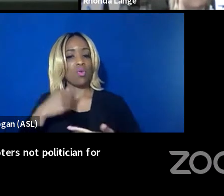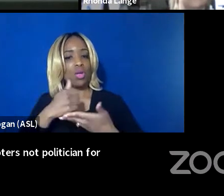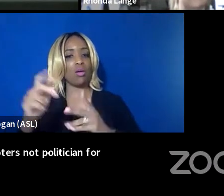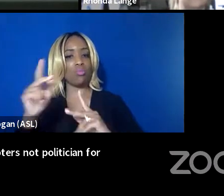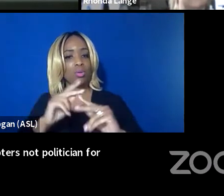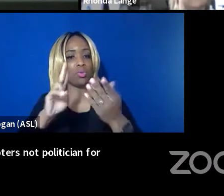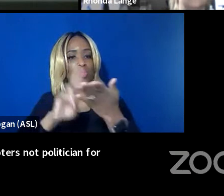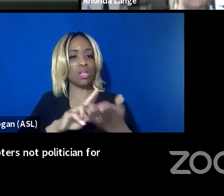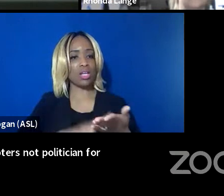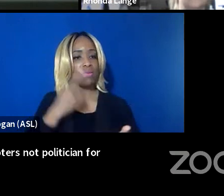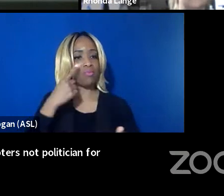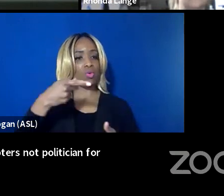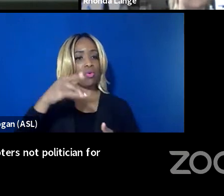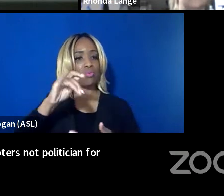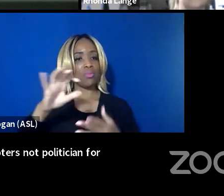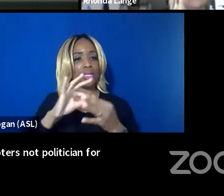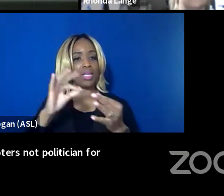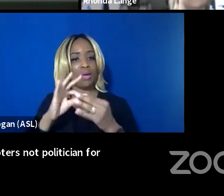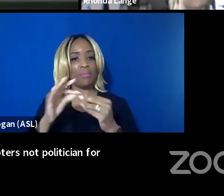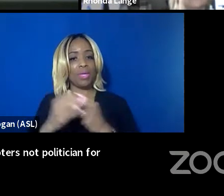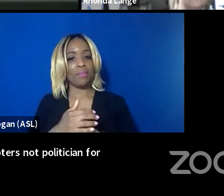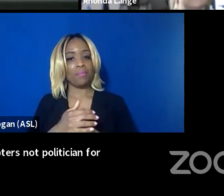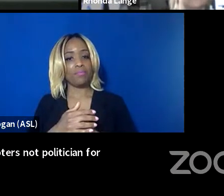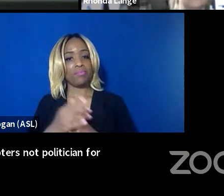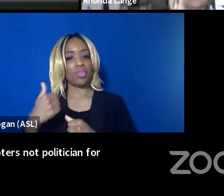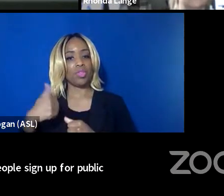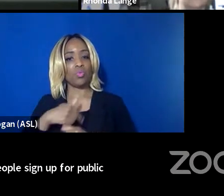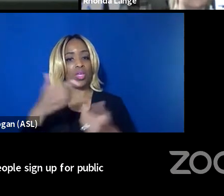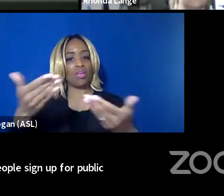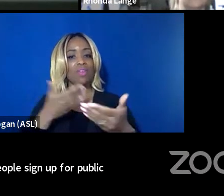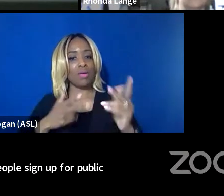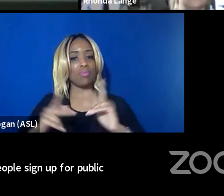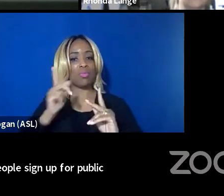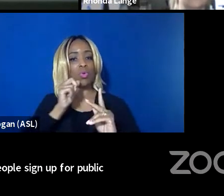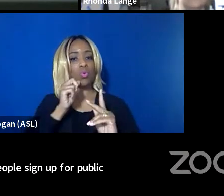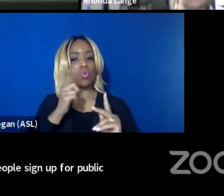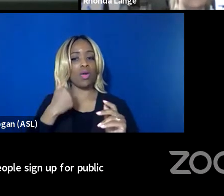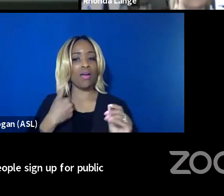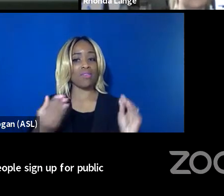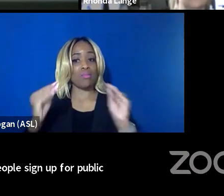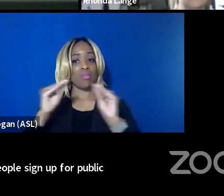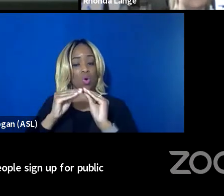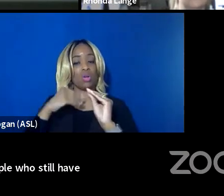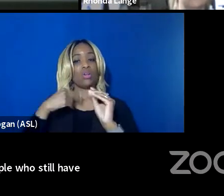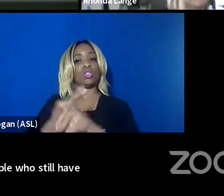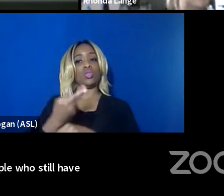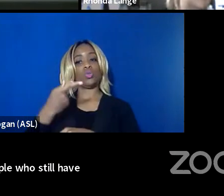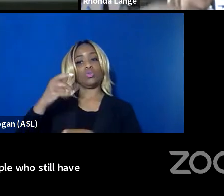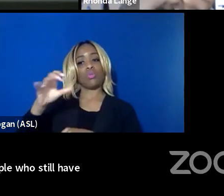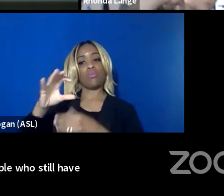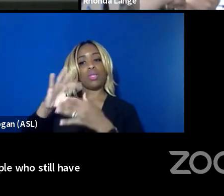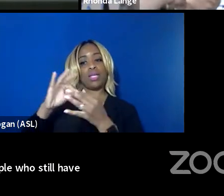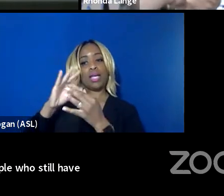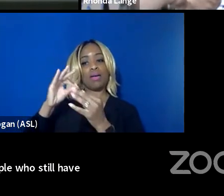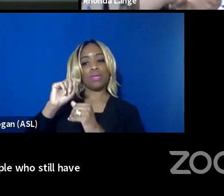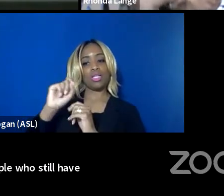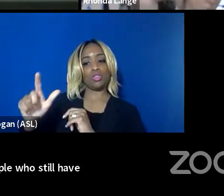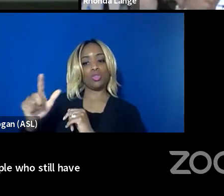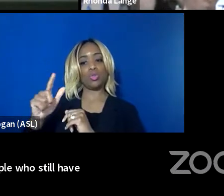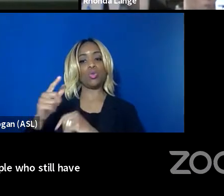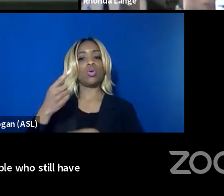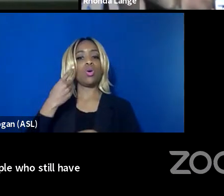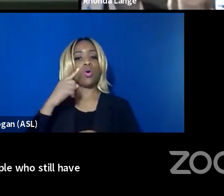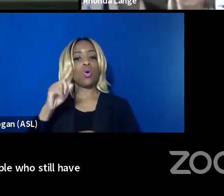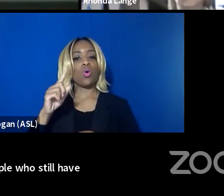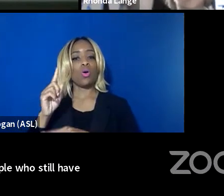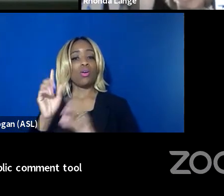sign up for public comment. And we invite people who still have more to say to go on our public comment tool or see us in